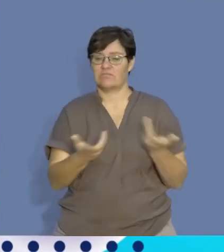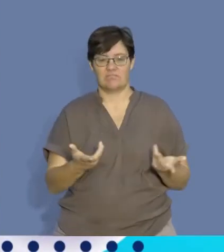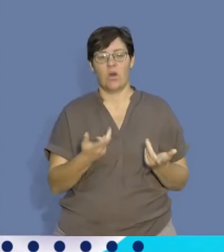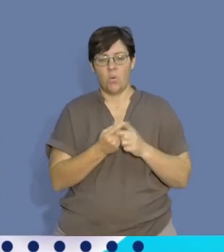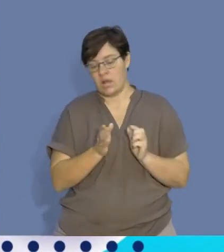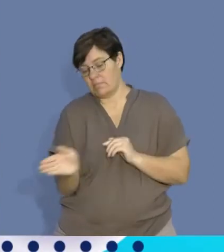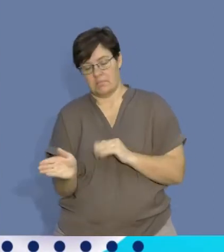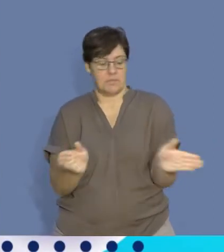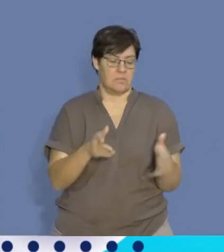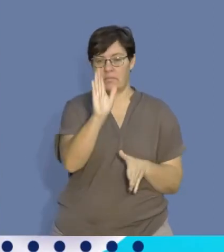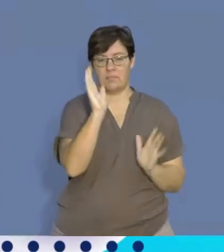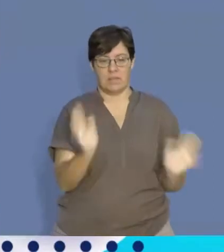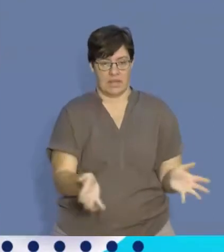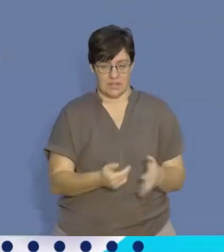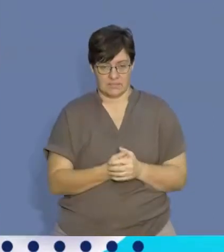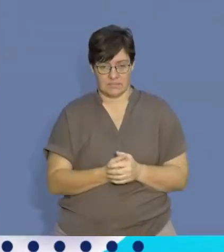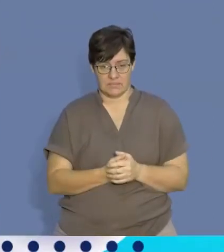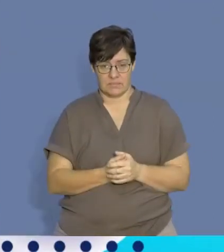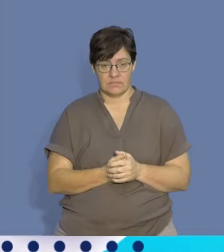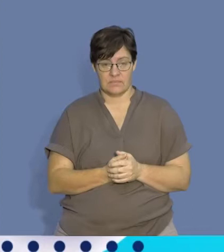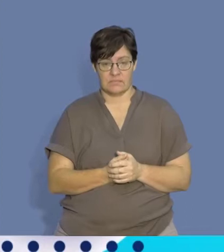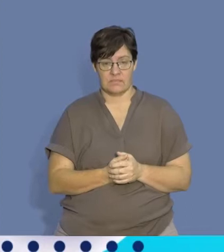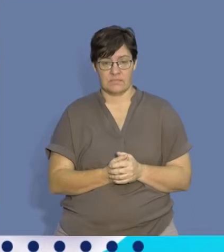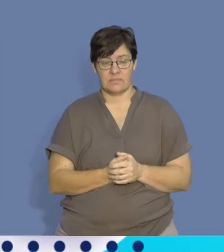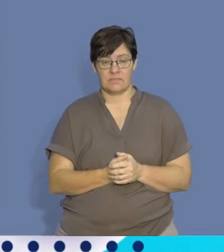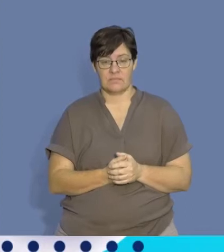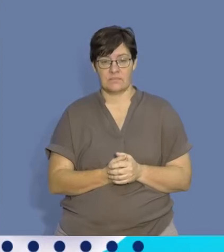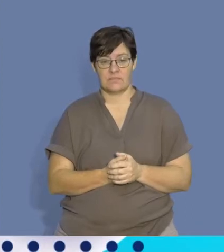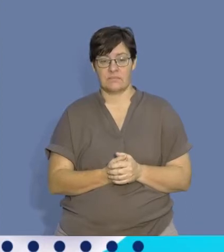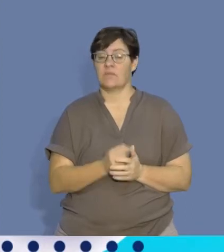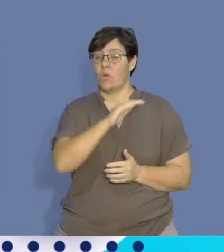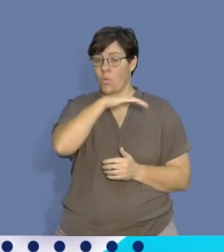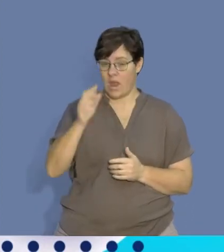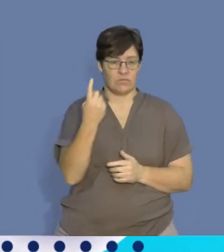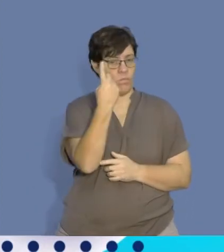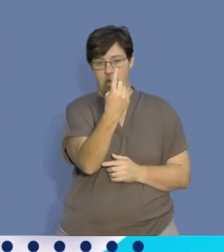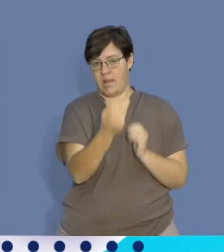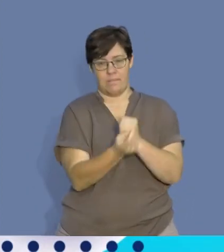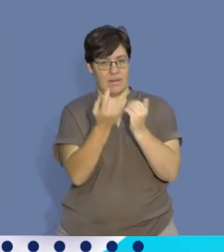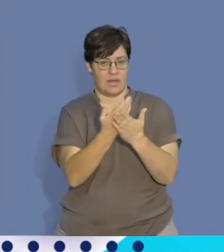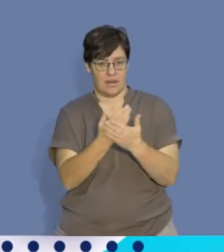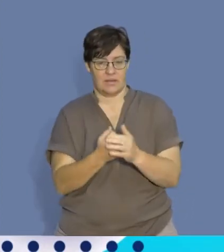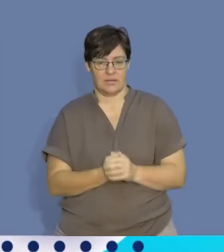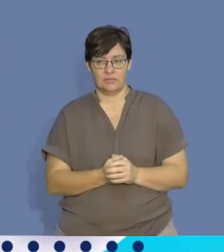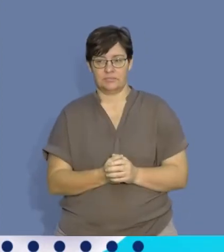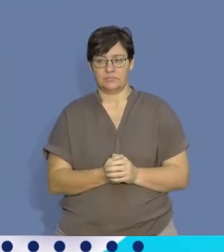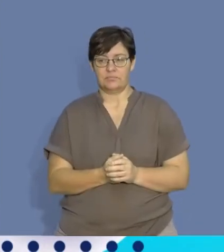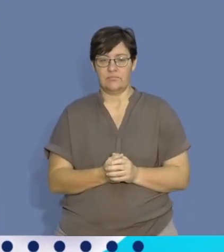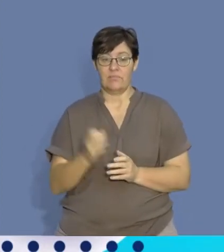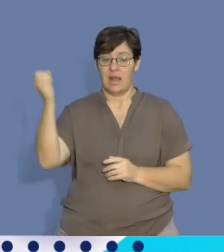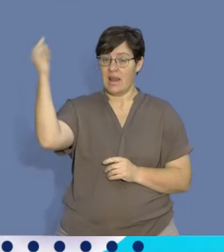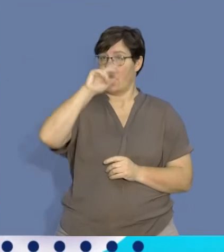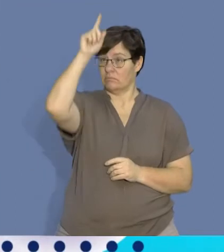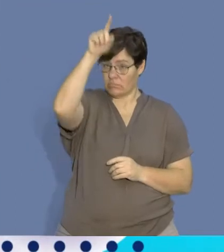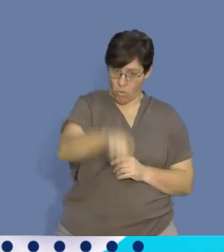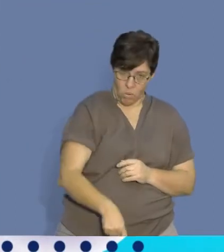direction. That can only happen with waves. Now, light can do all of this.